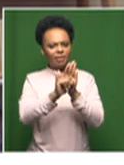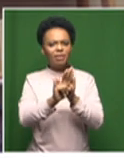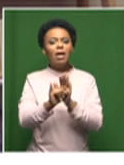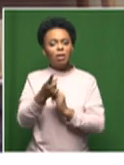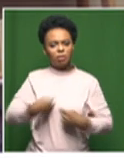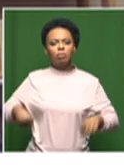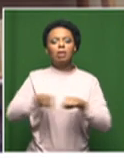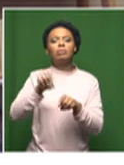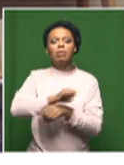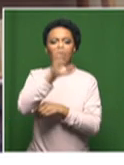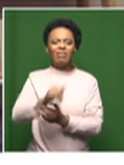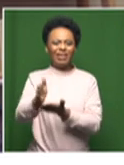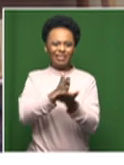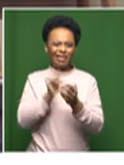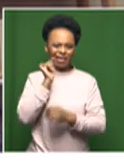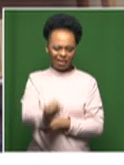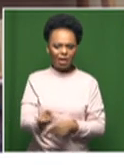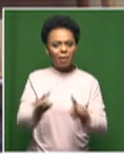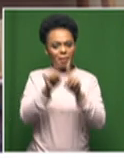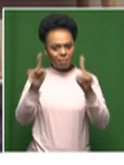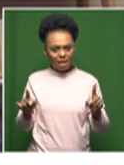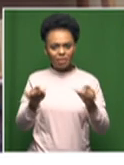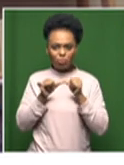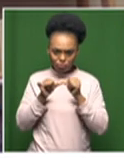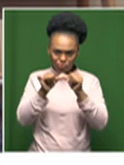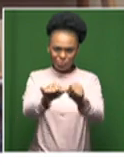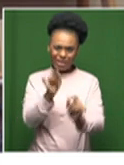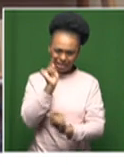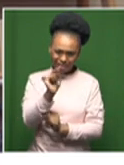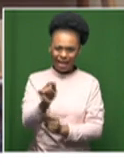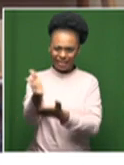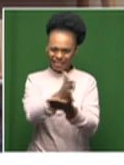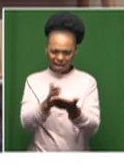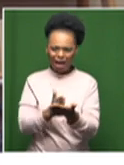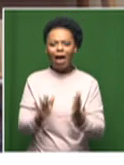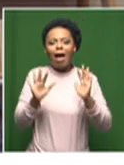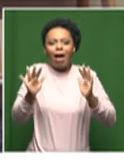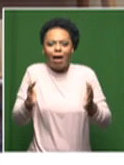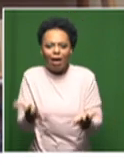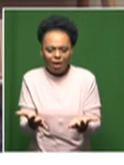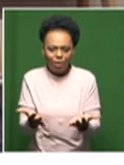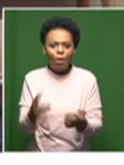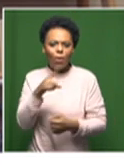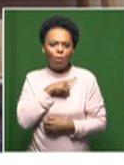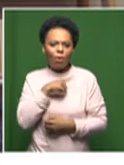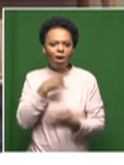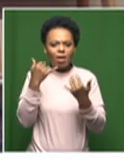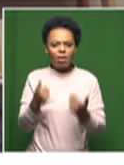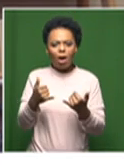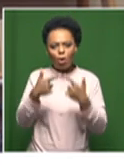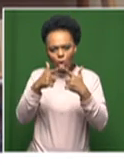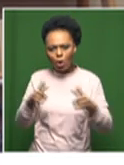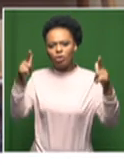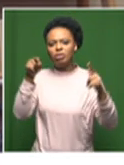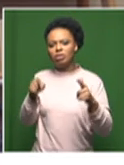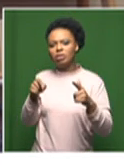South Africans. And now the question is, how do we actualize that? So recently, also we've had the launch of the Defend Our